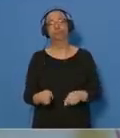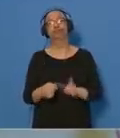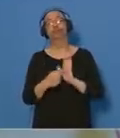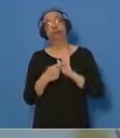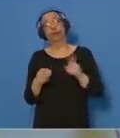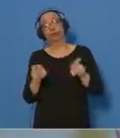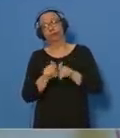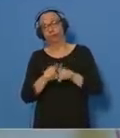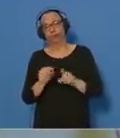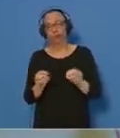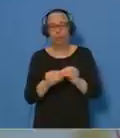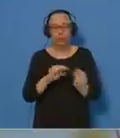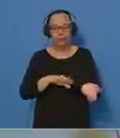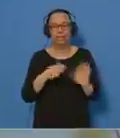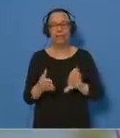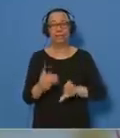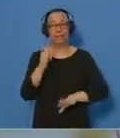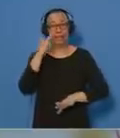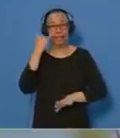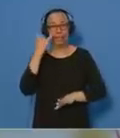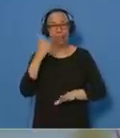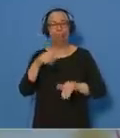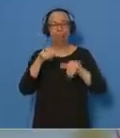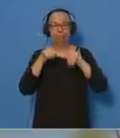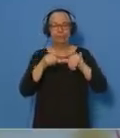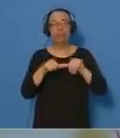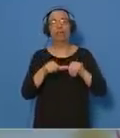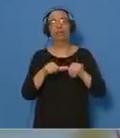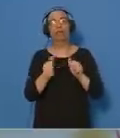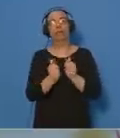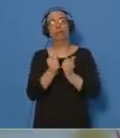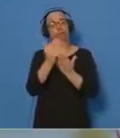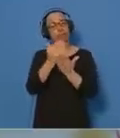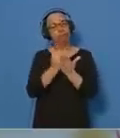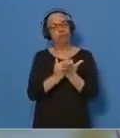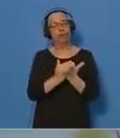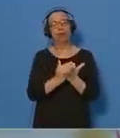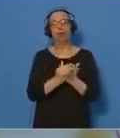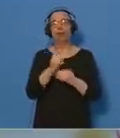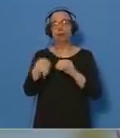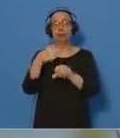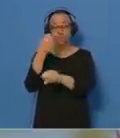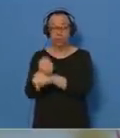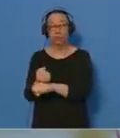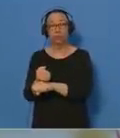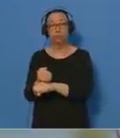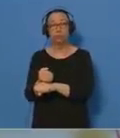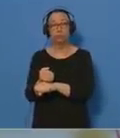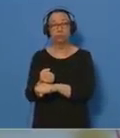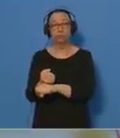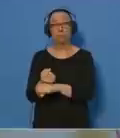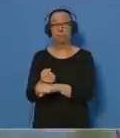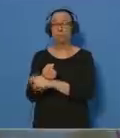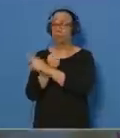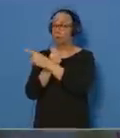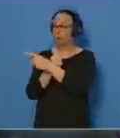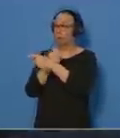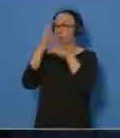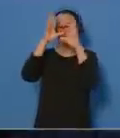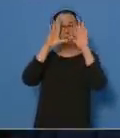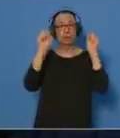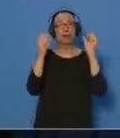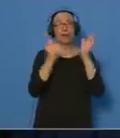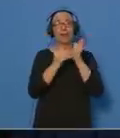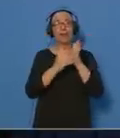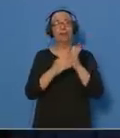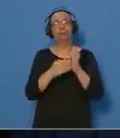we all adhere to the requirements with respect to the sheltering in place. The Premier, again, he mentioned